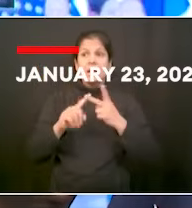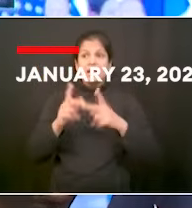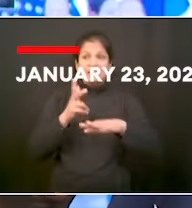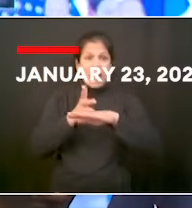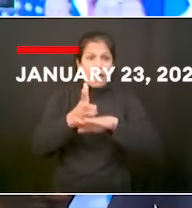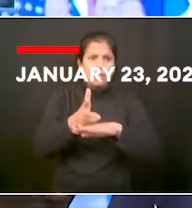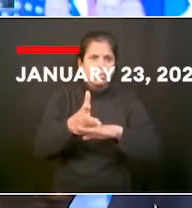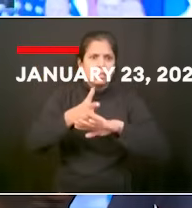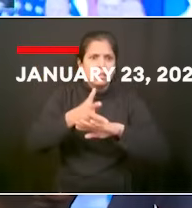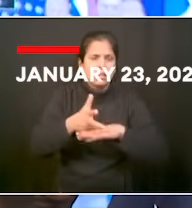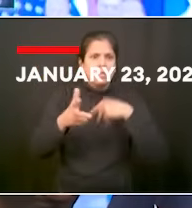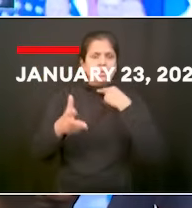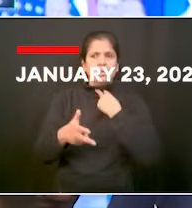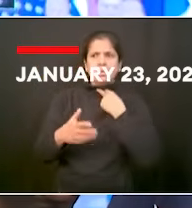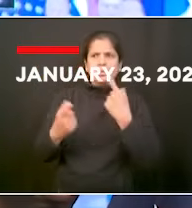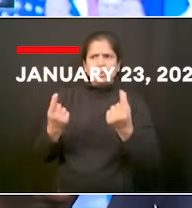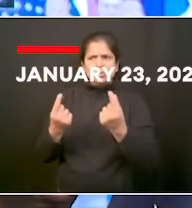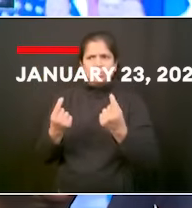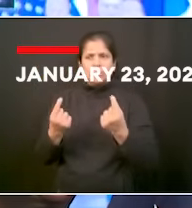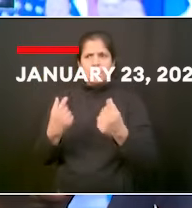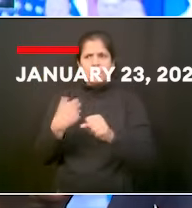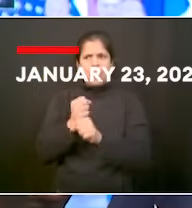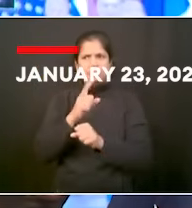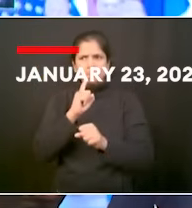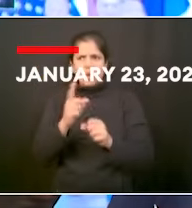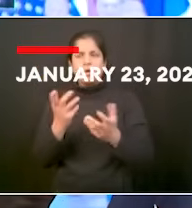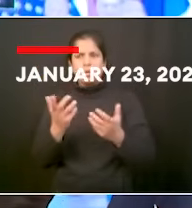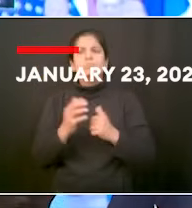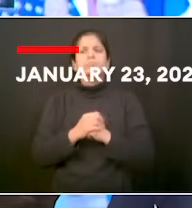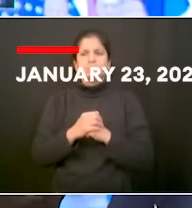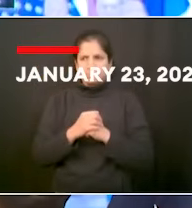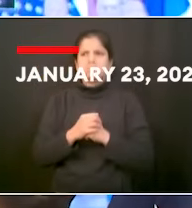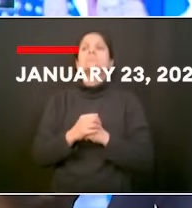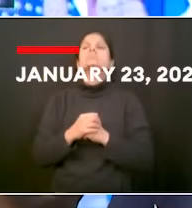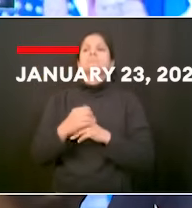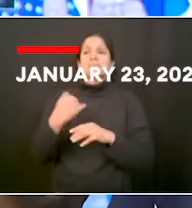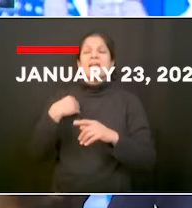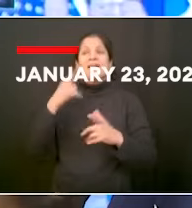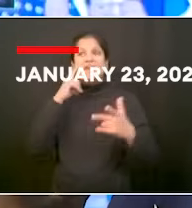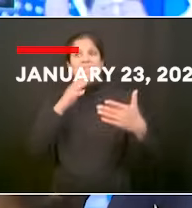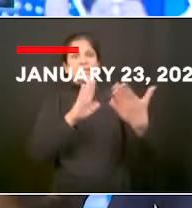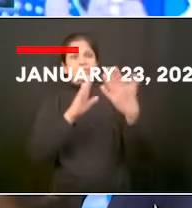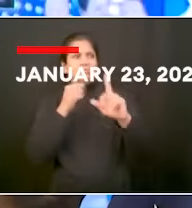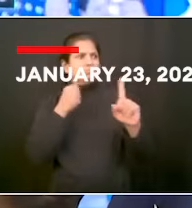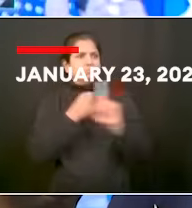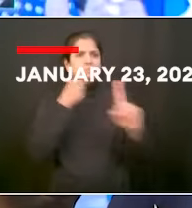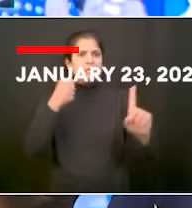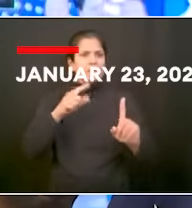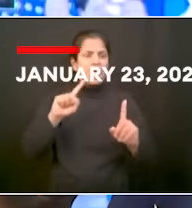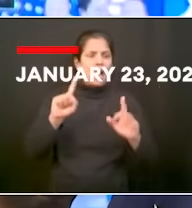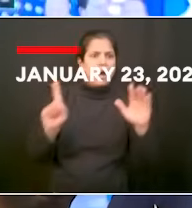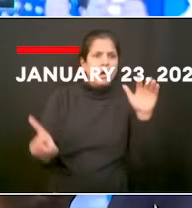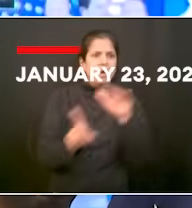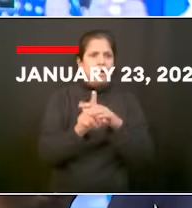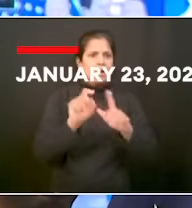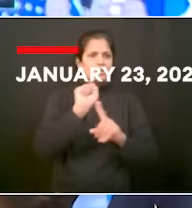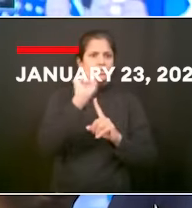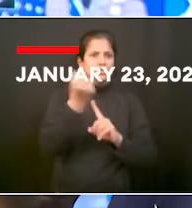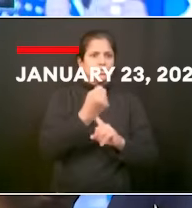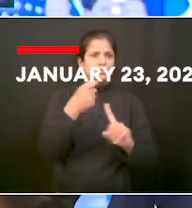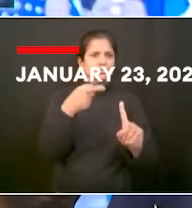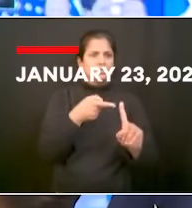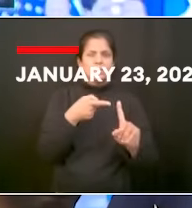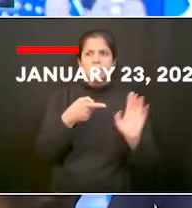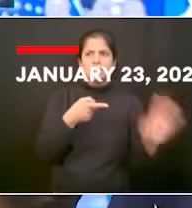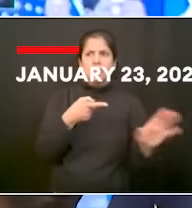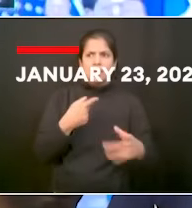sure that we're not facing another situation where there are preventable outcomes taking place? So that's what